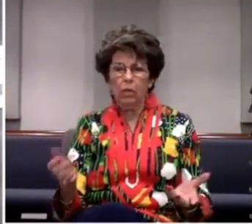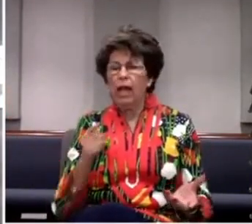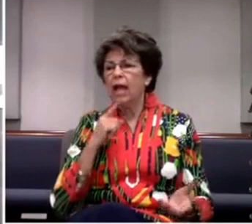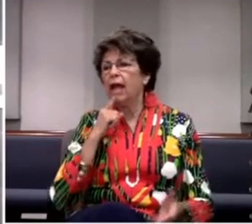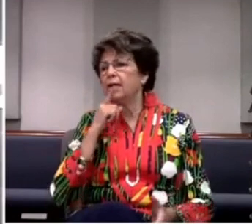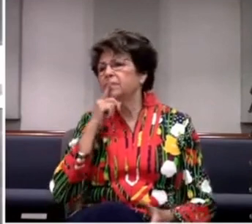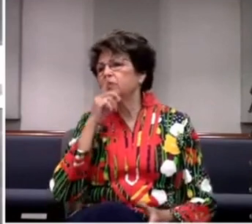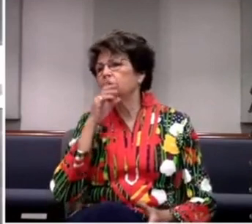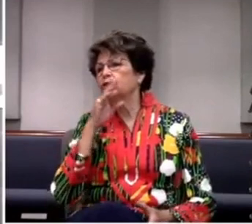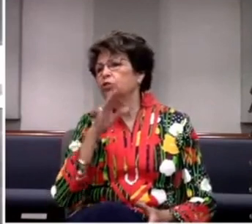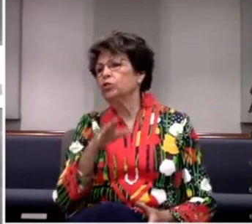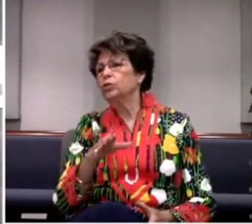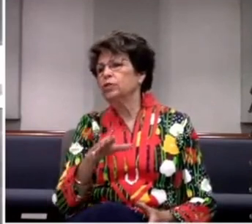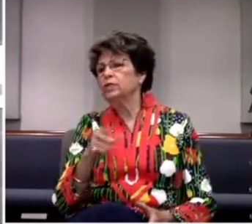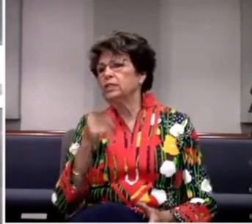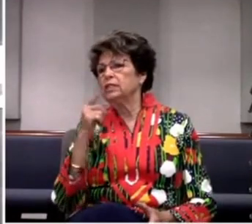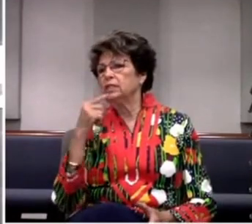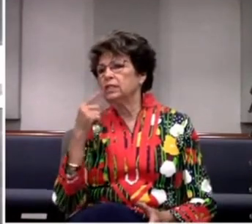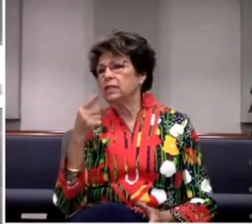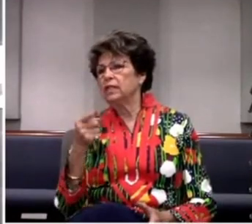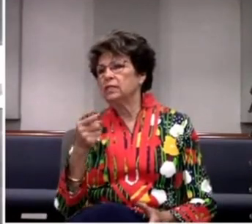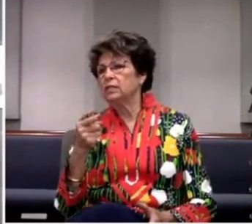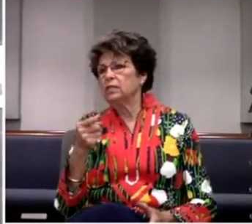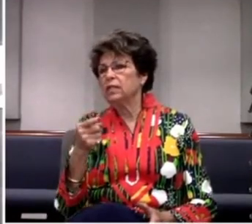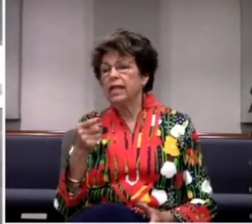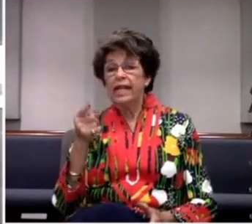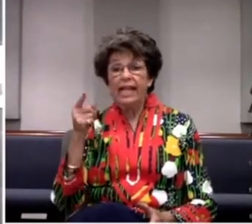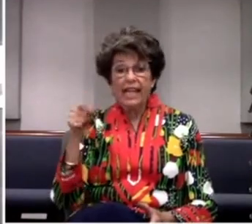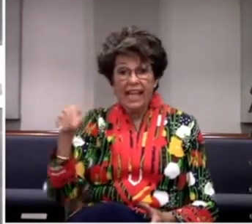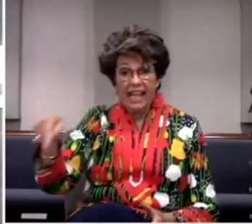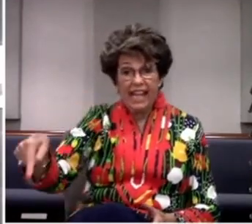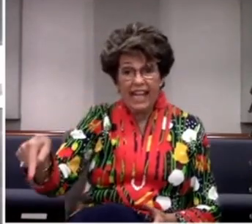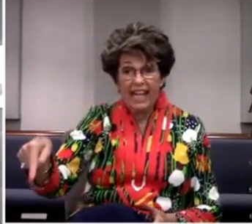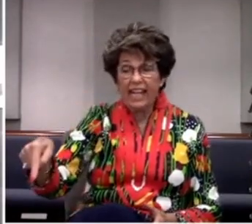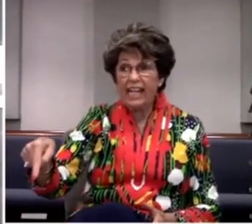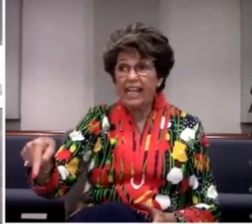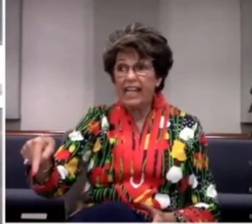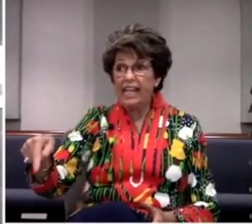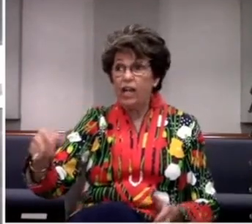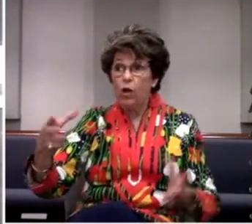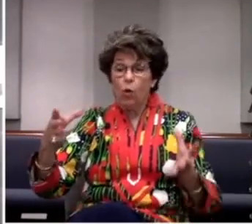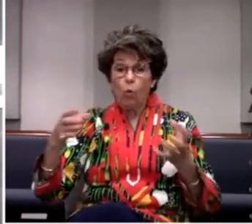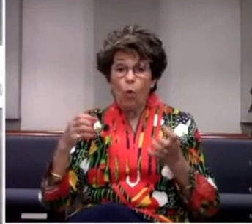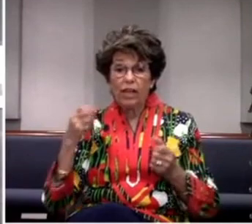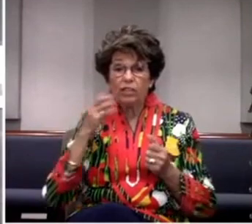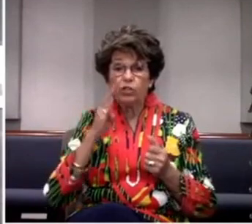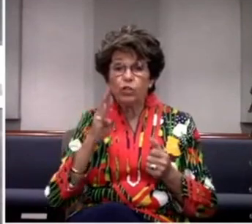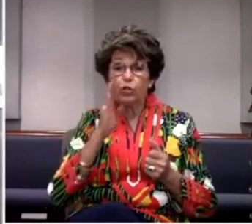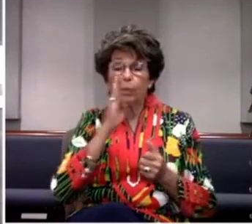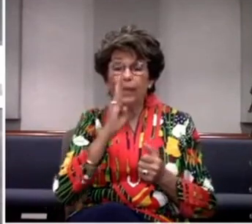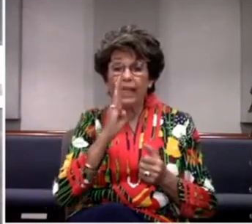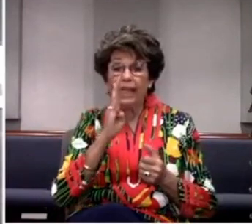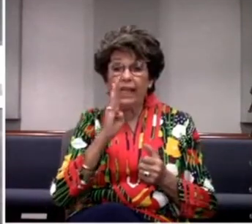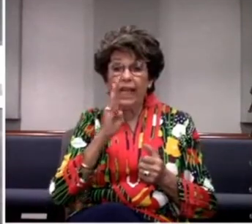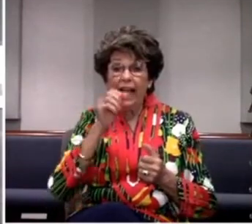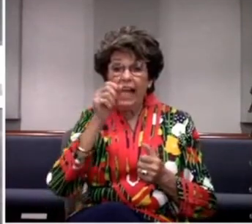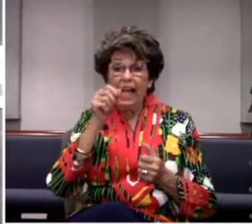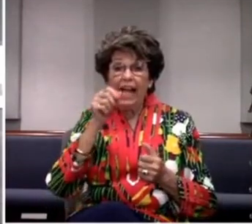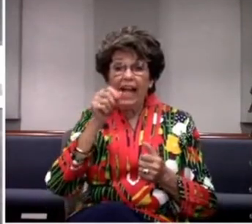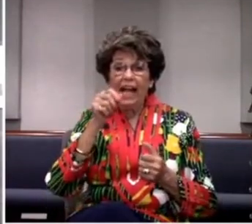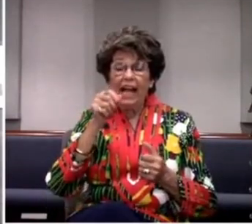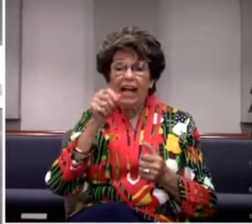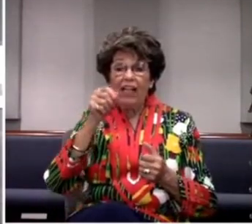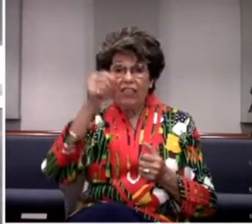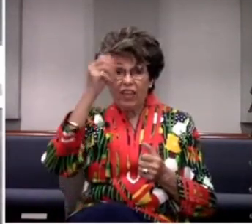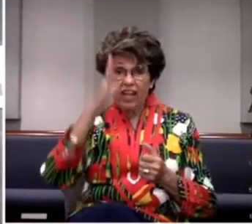Absolutely, Satan wants to take you to heaven. He just wants to be the God of heaven. Satan's not in hell today. I don't know